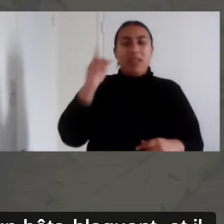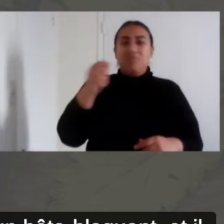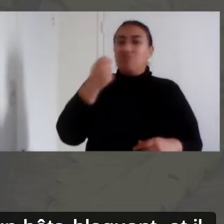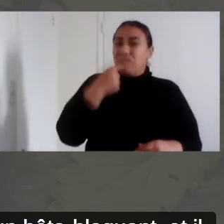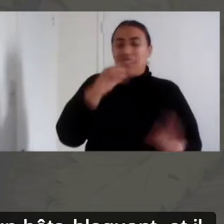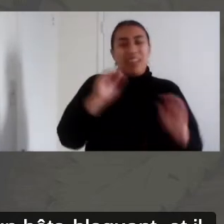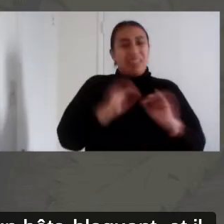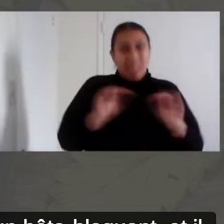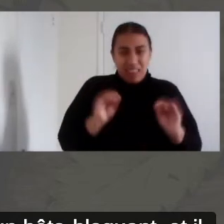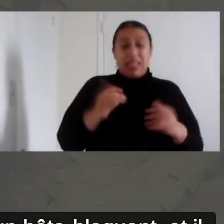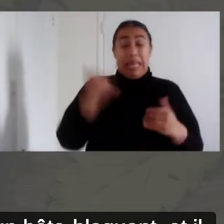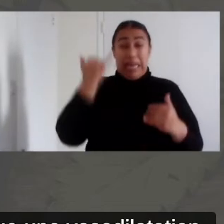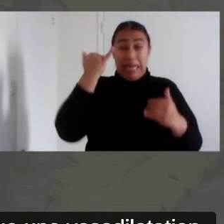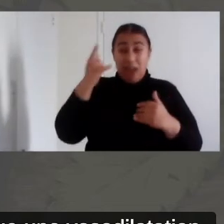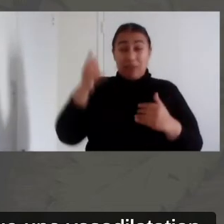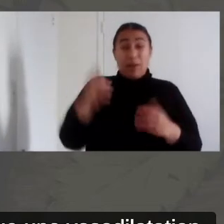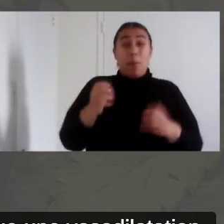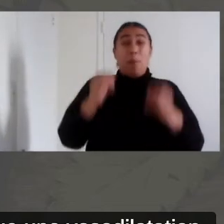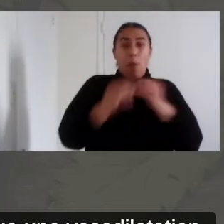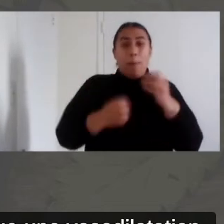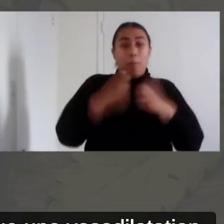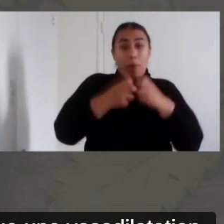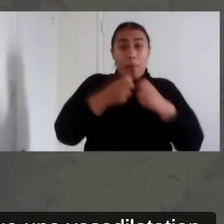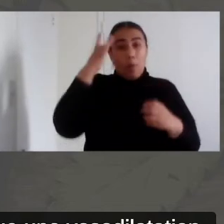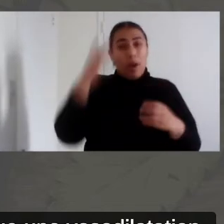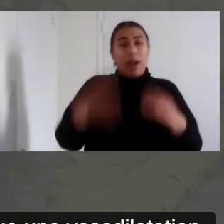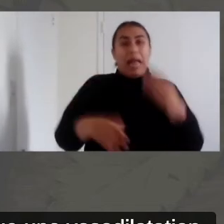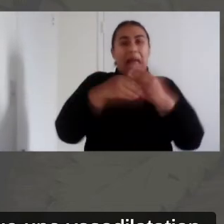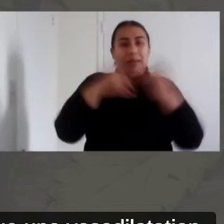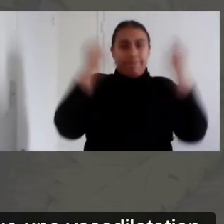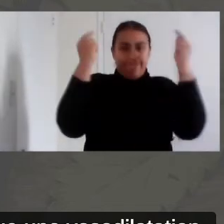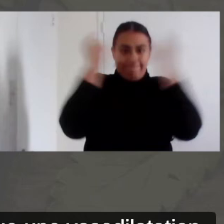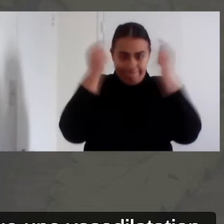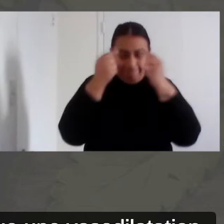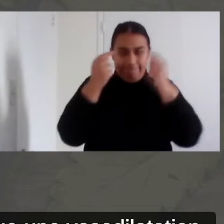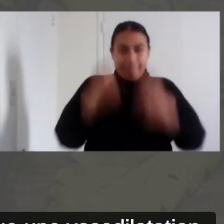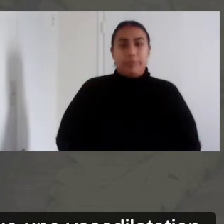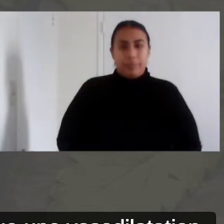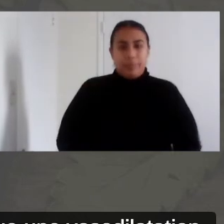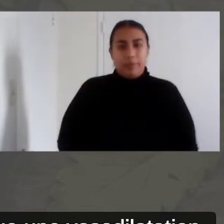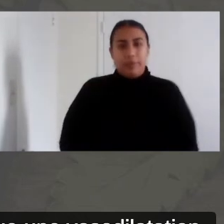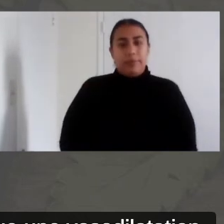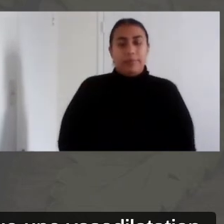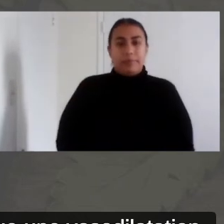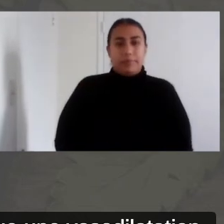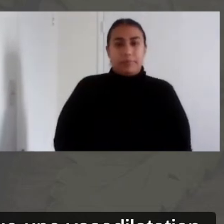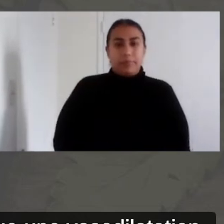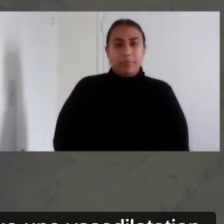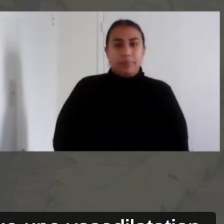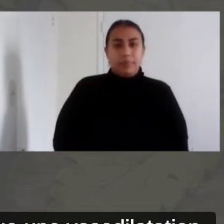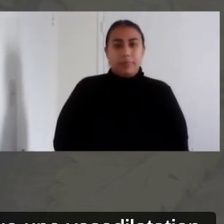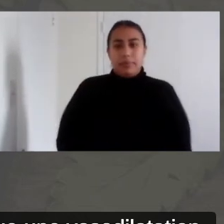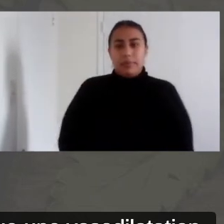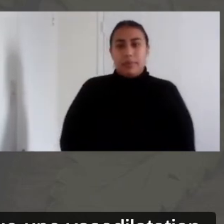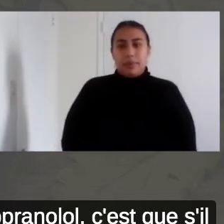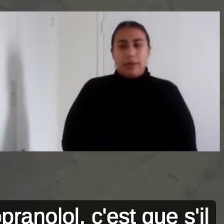heart rate control. When the phenomenon of any headache occurs, there's vasodilation and constriction, and that can increase the heart